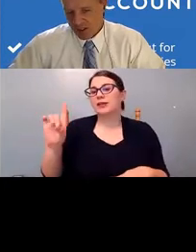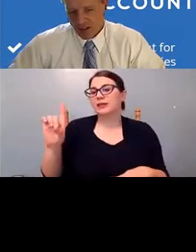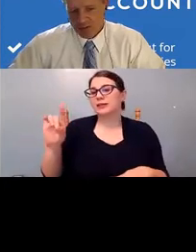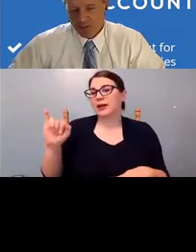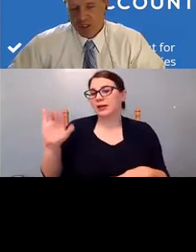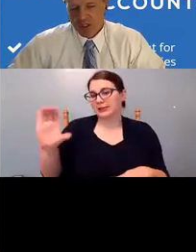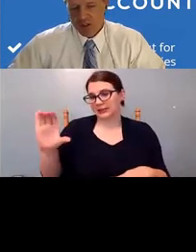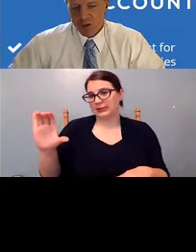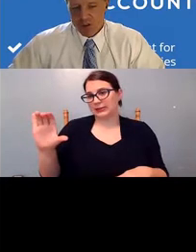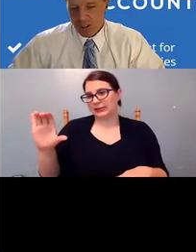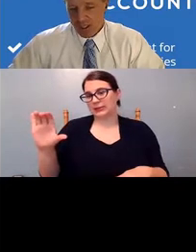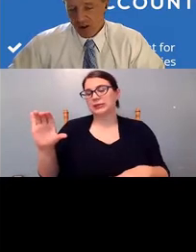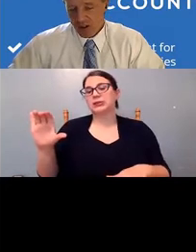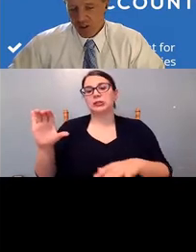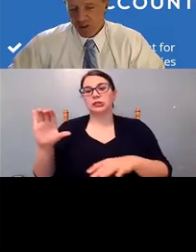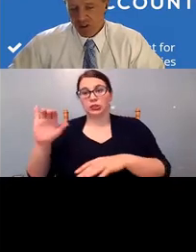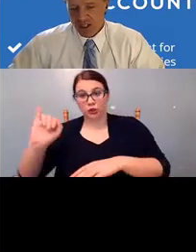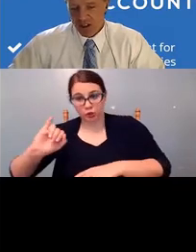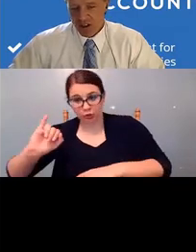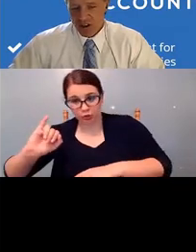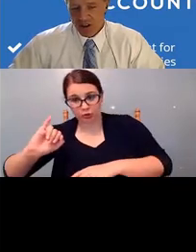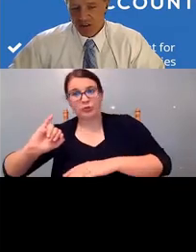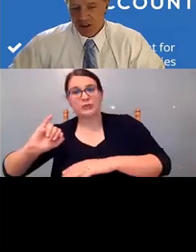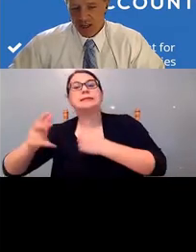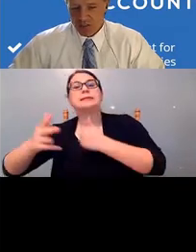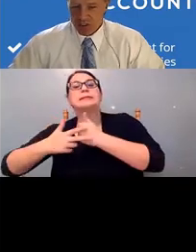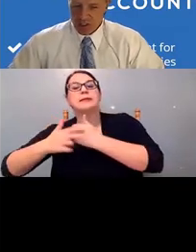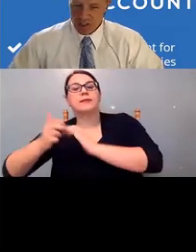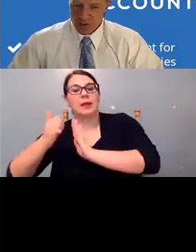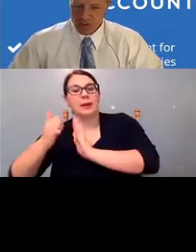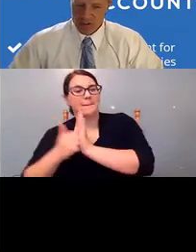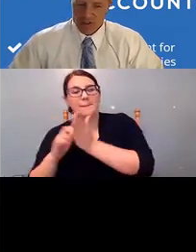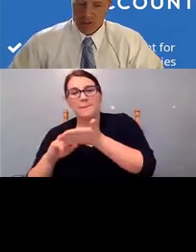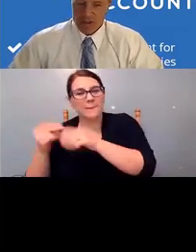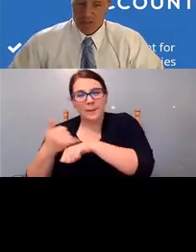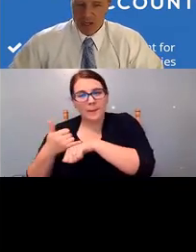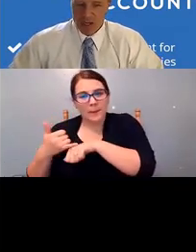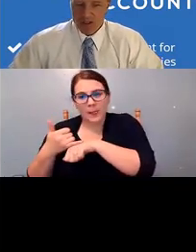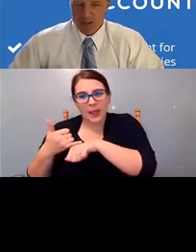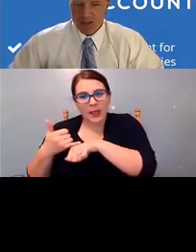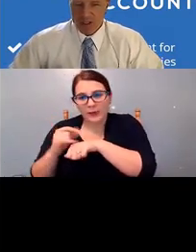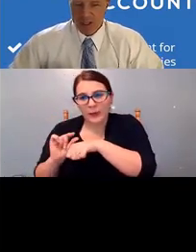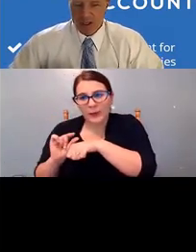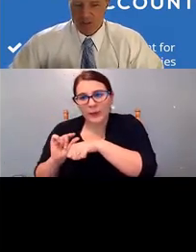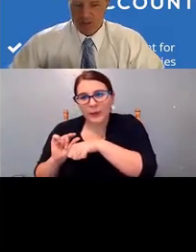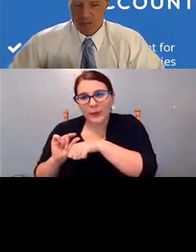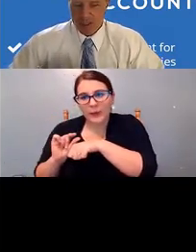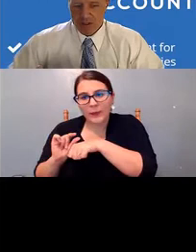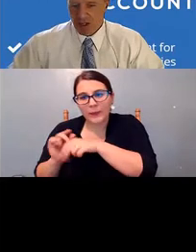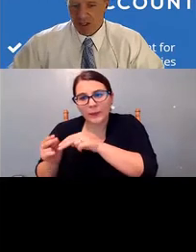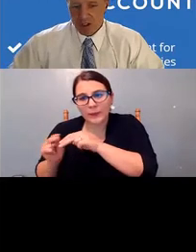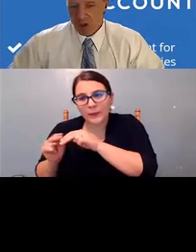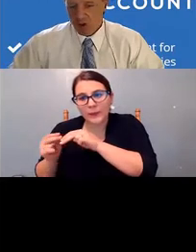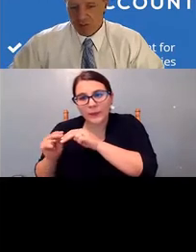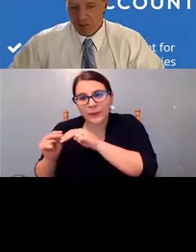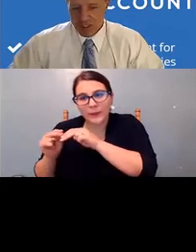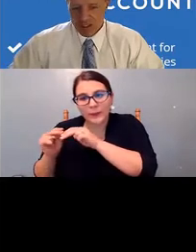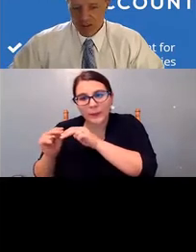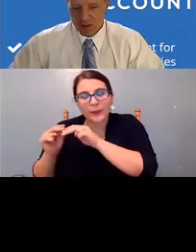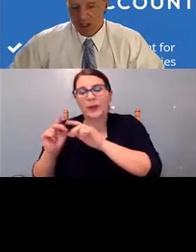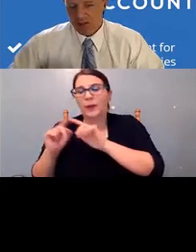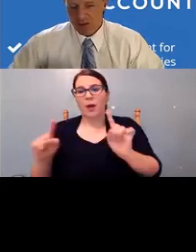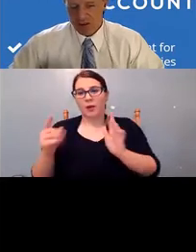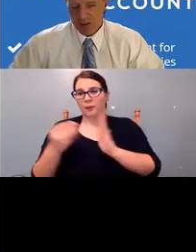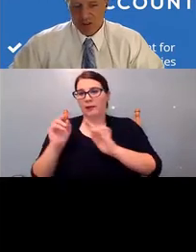savings account. So it's an account in which you're not going to earn as much interest, but it's not going to lose any money